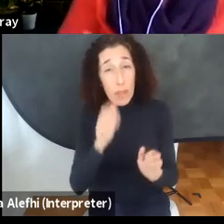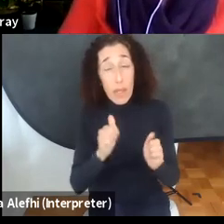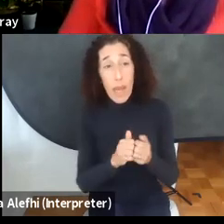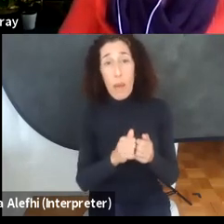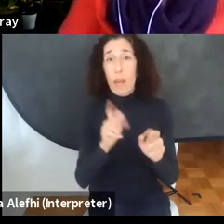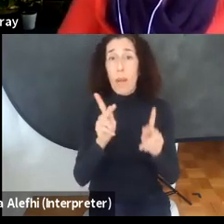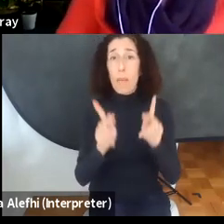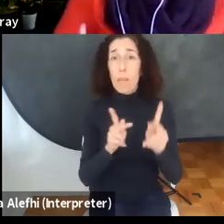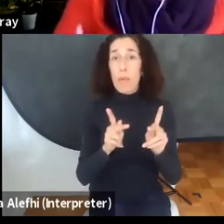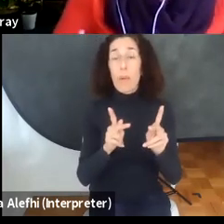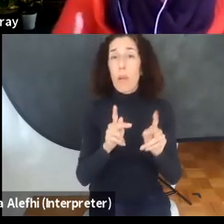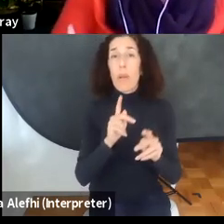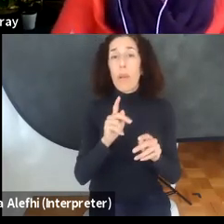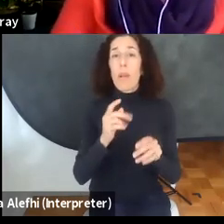violence,